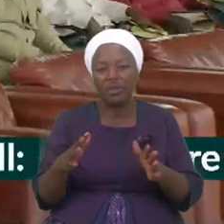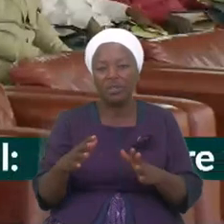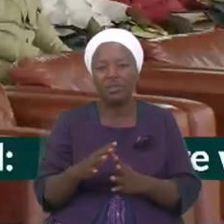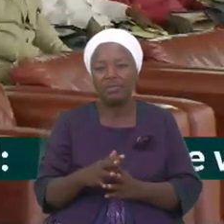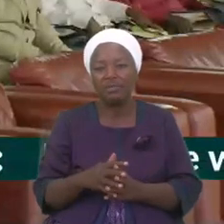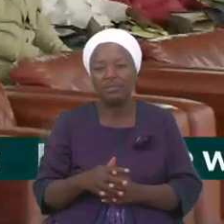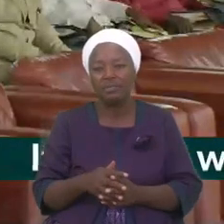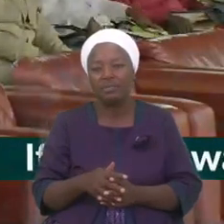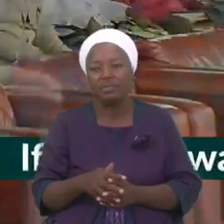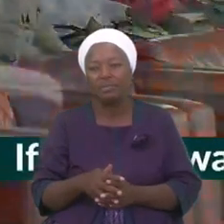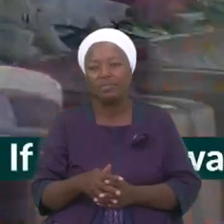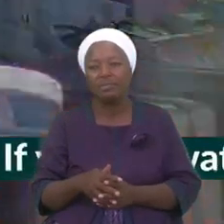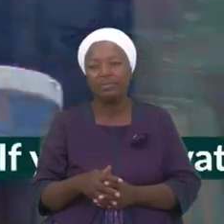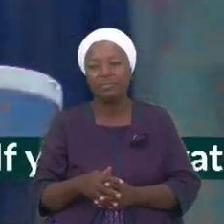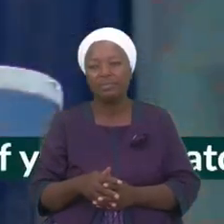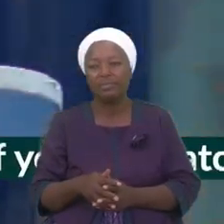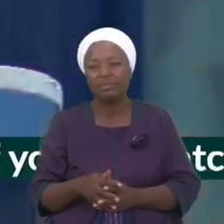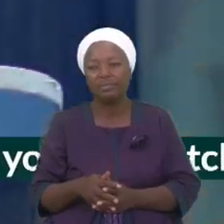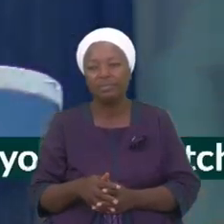Let's be fast. We are waiting for you.